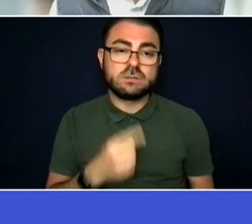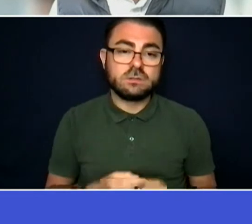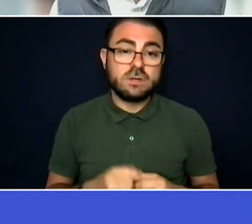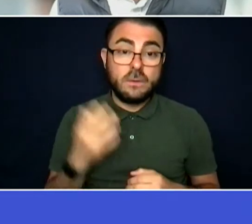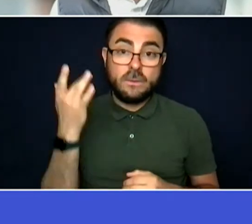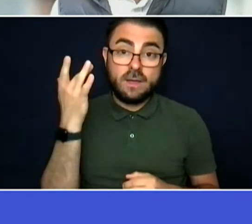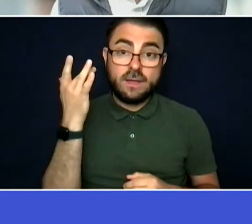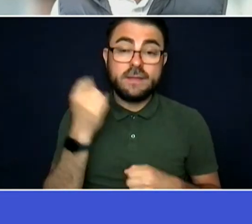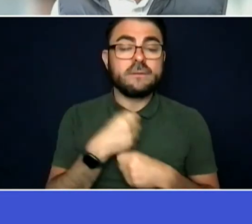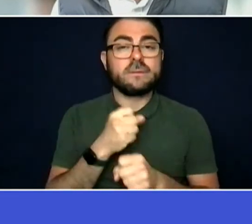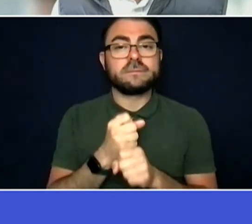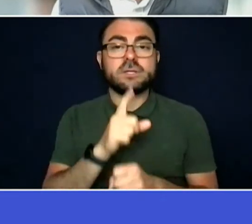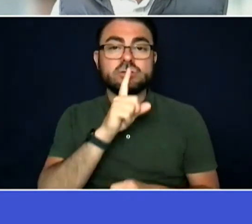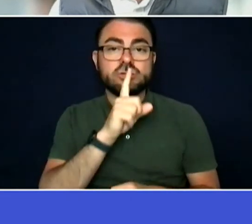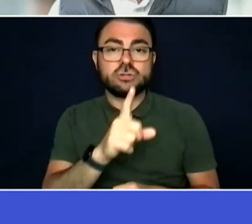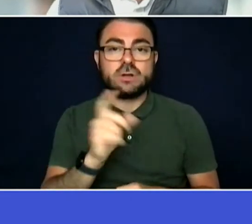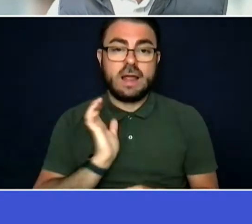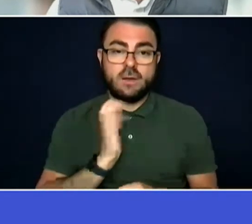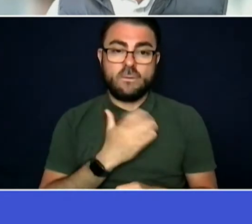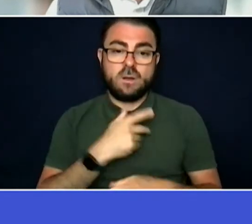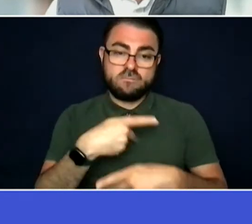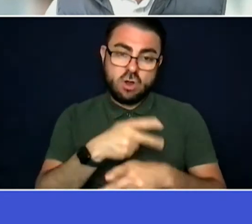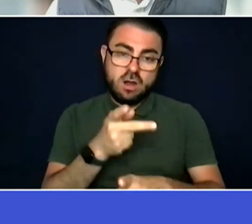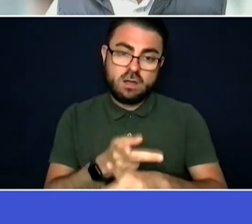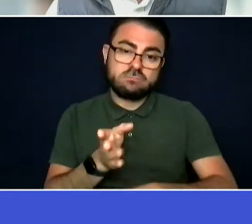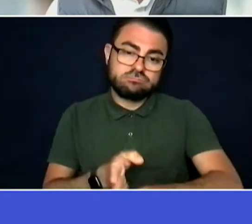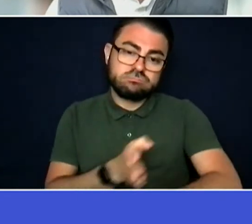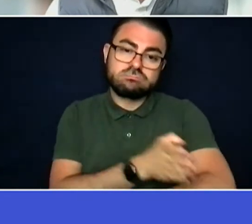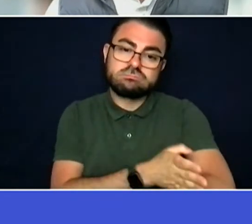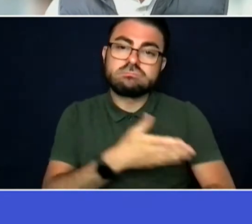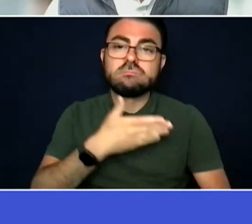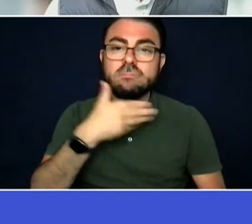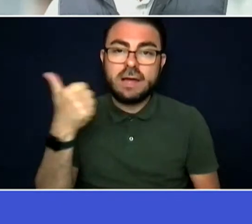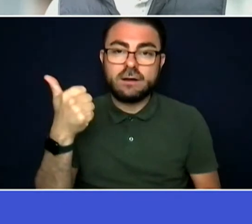of making our products better, service the community.